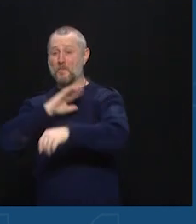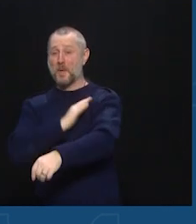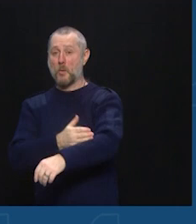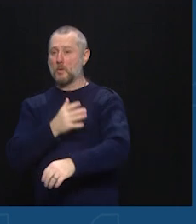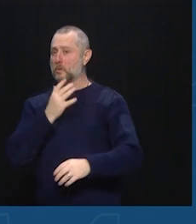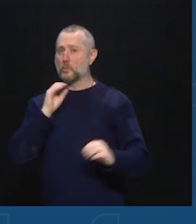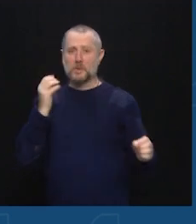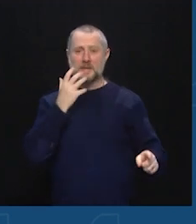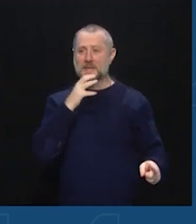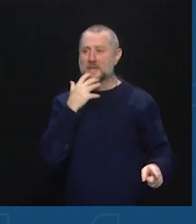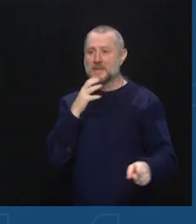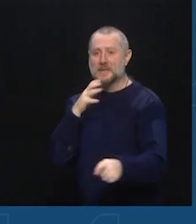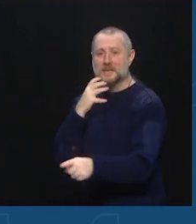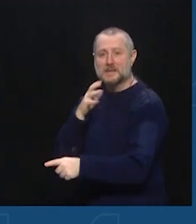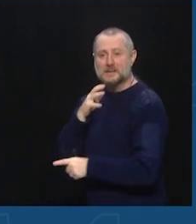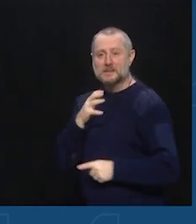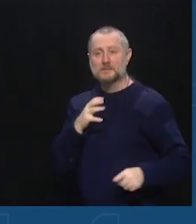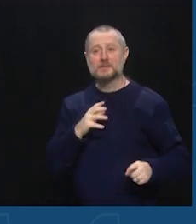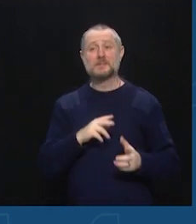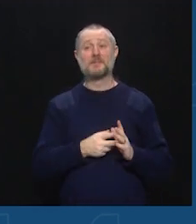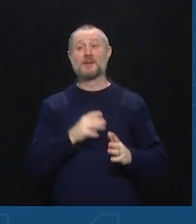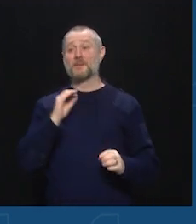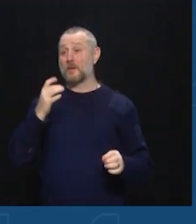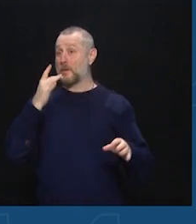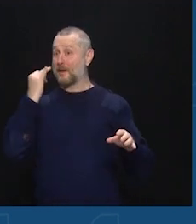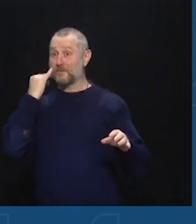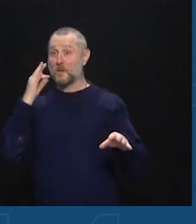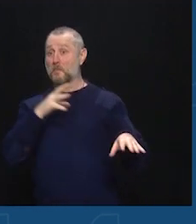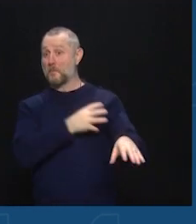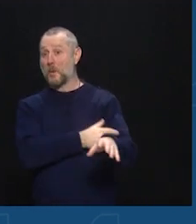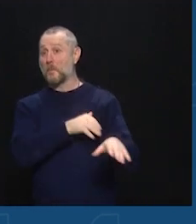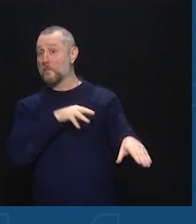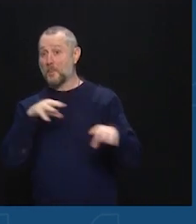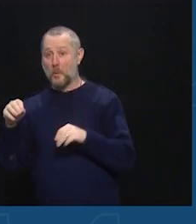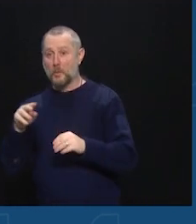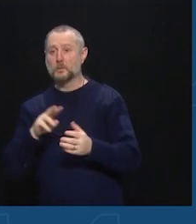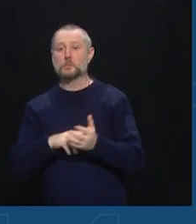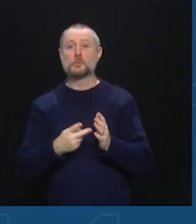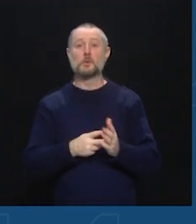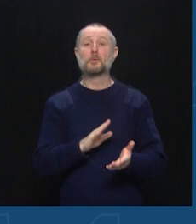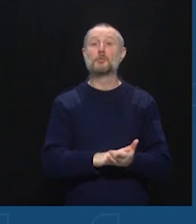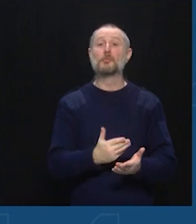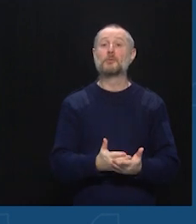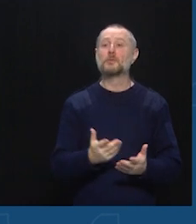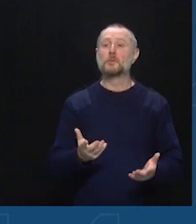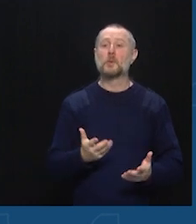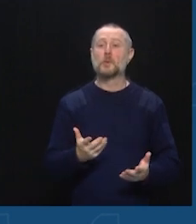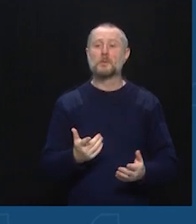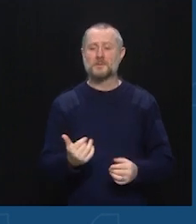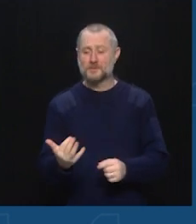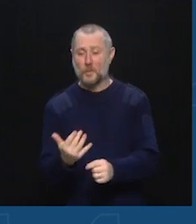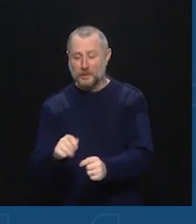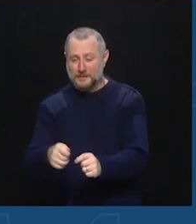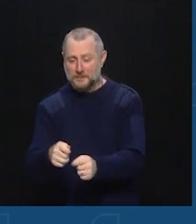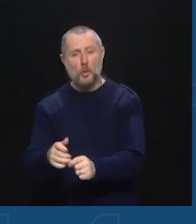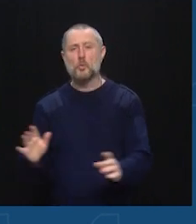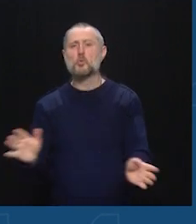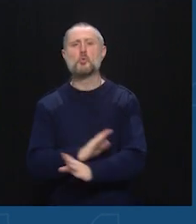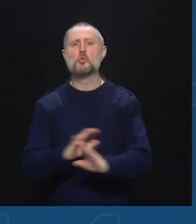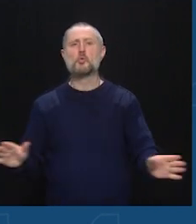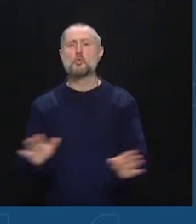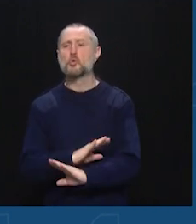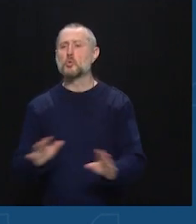please do not use your stove or leave a space heater unattended. That might be something that could